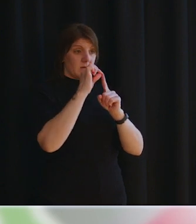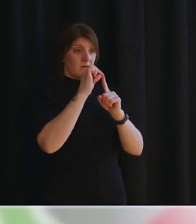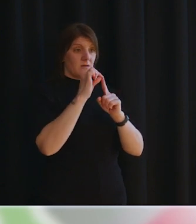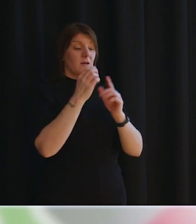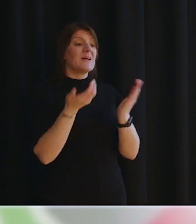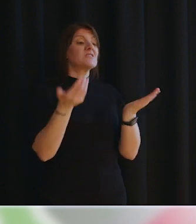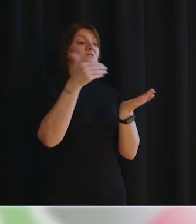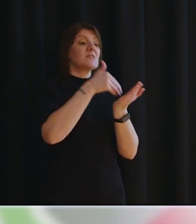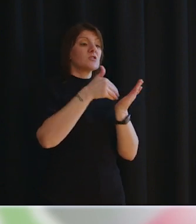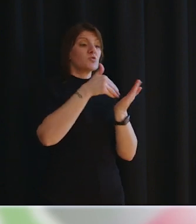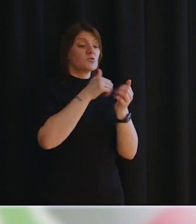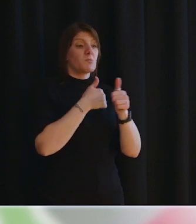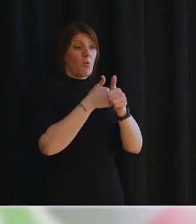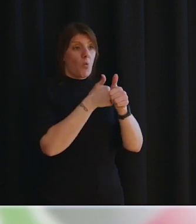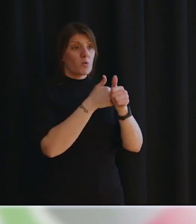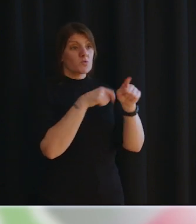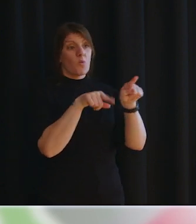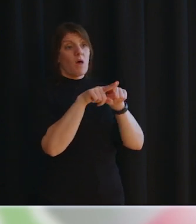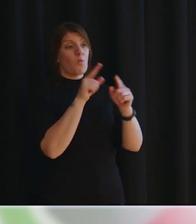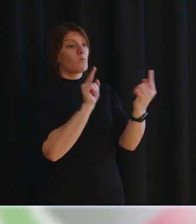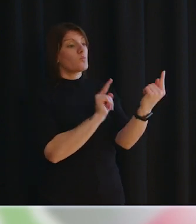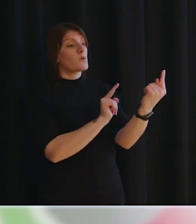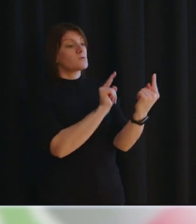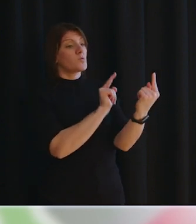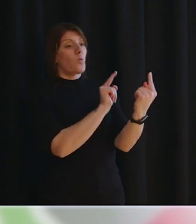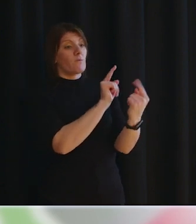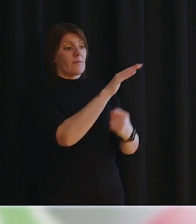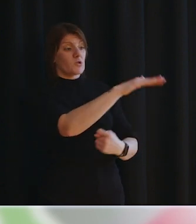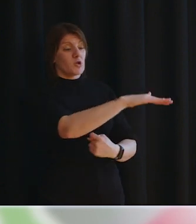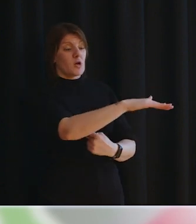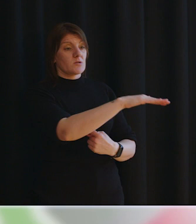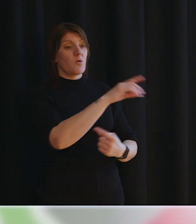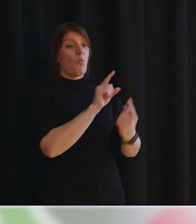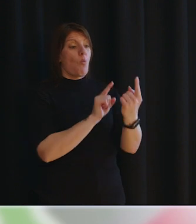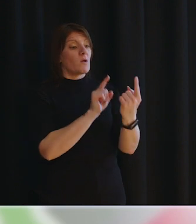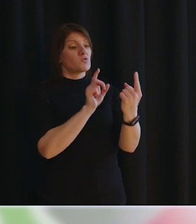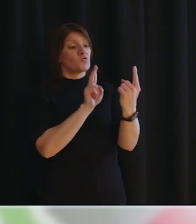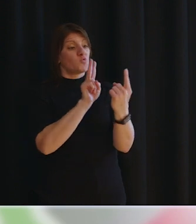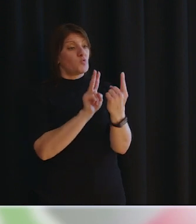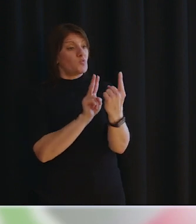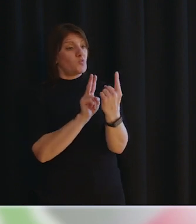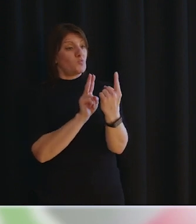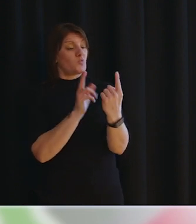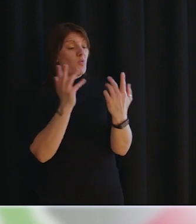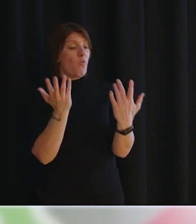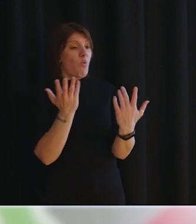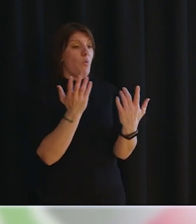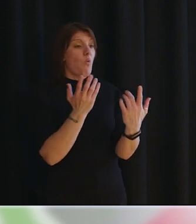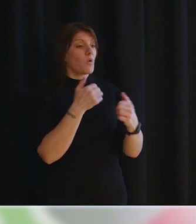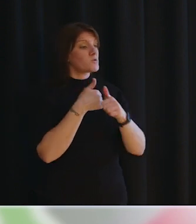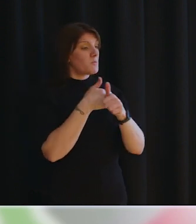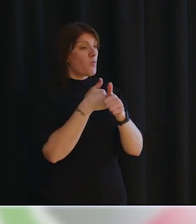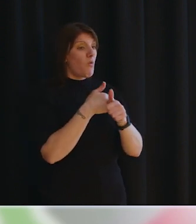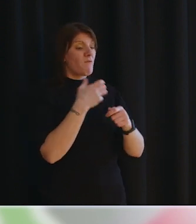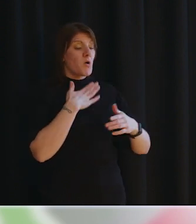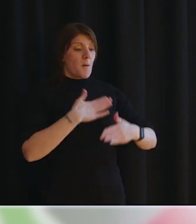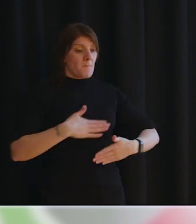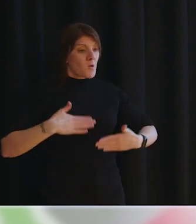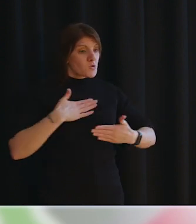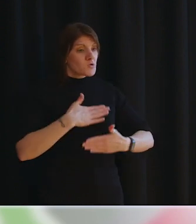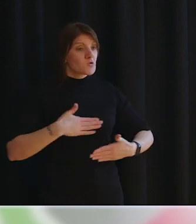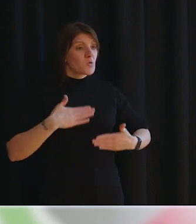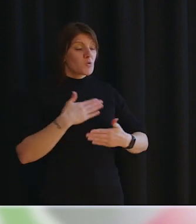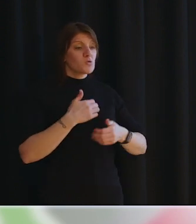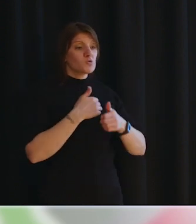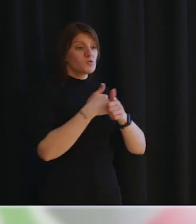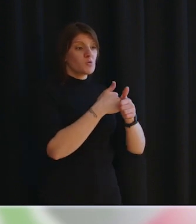Additional support, so you might have a one-to-one for that person, or a 1-to-2, or you might have support from someone like an emotional literacy support